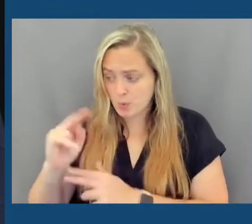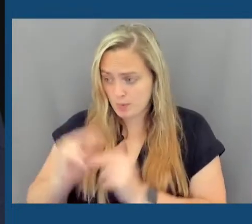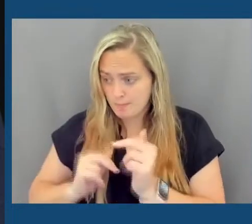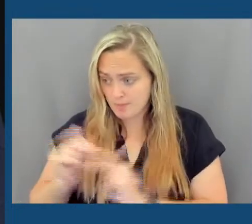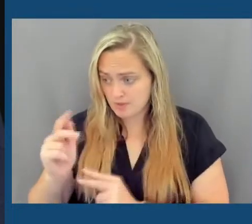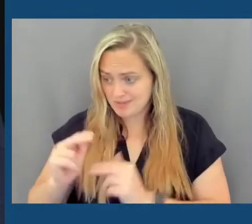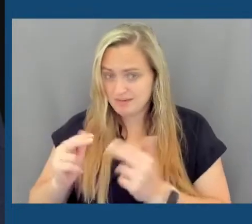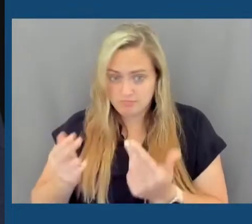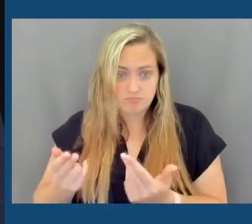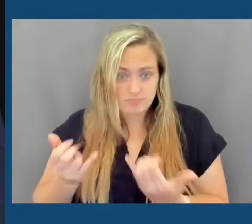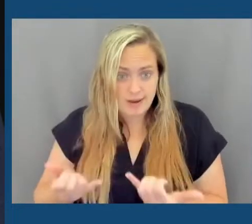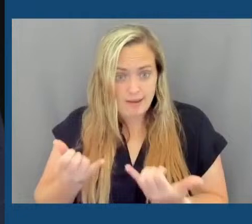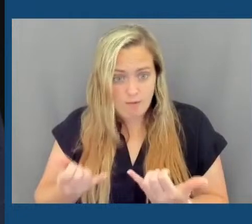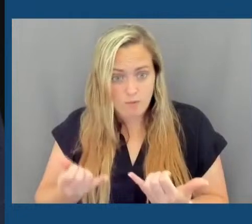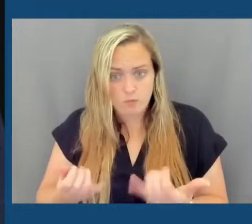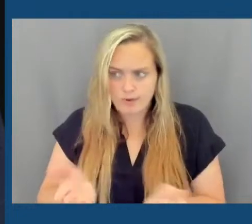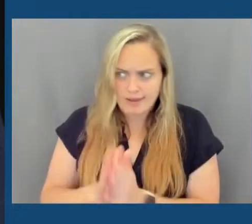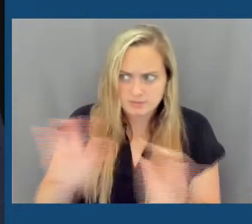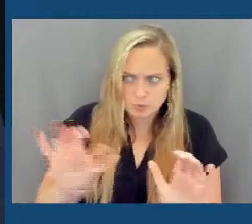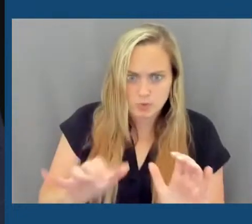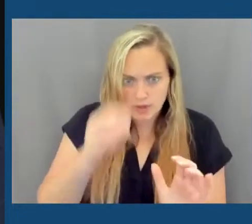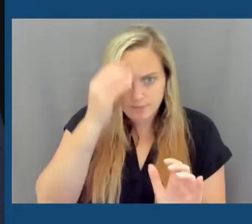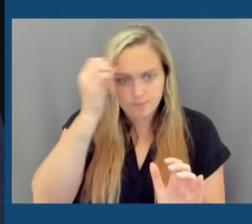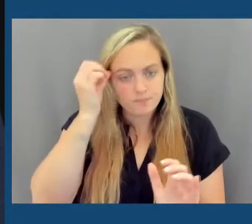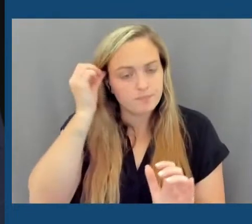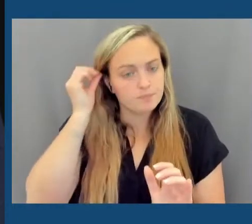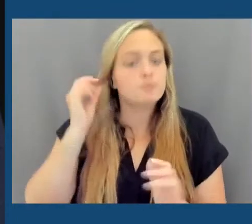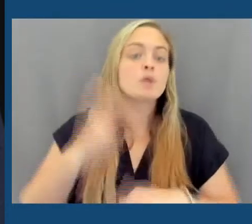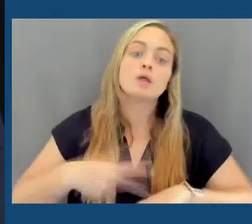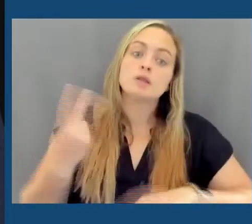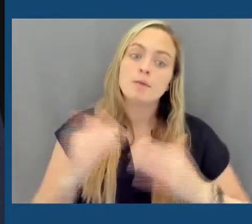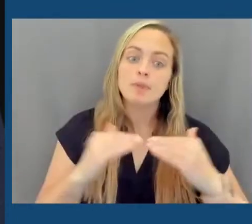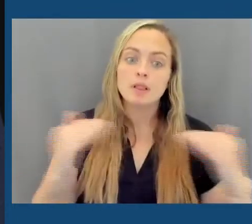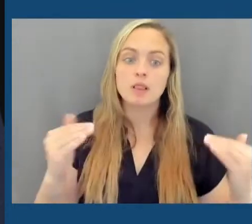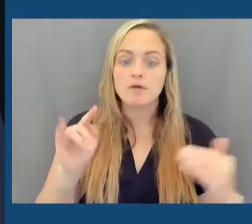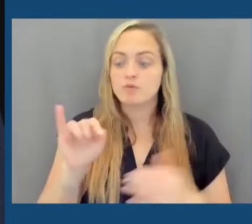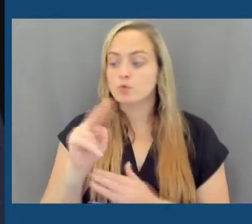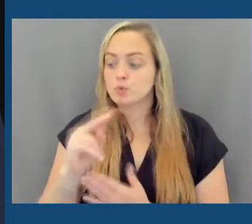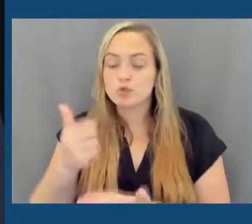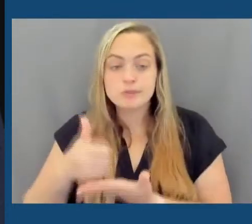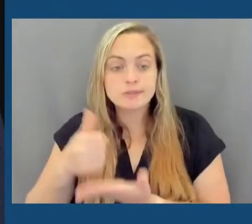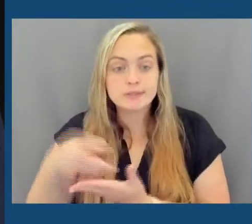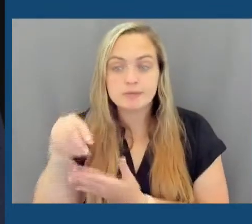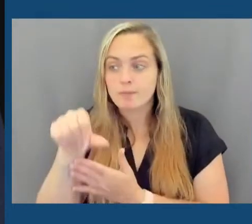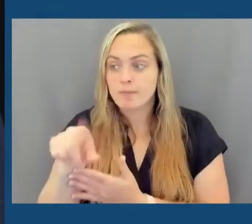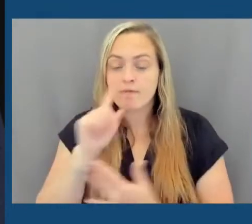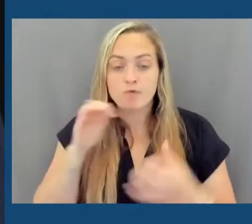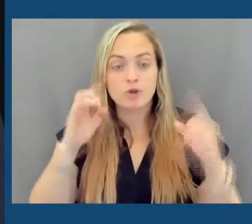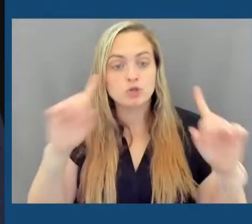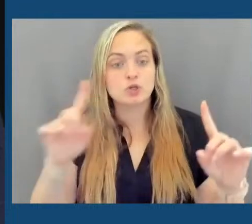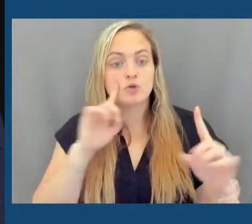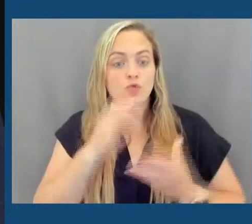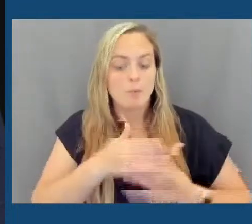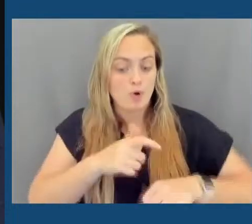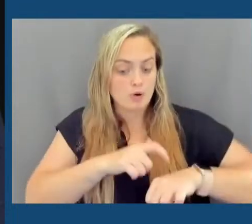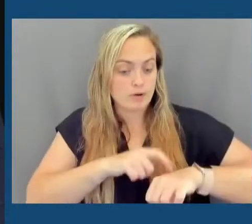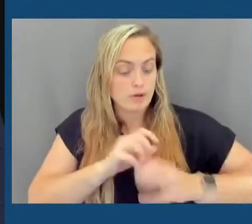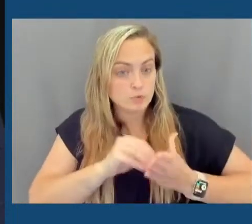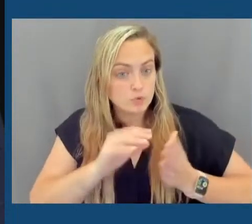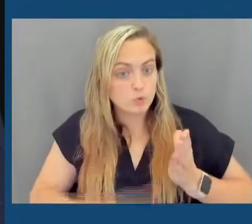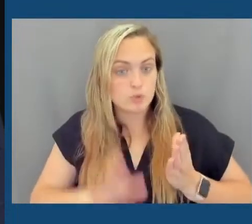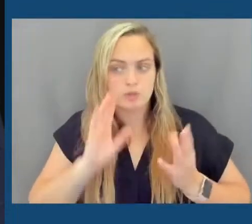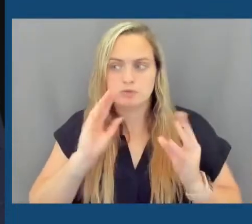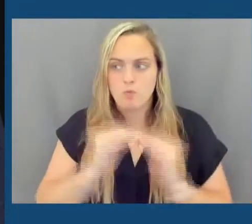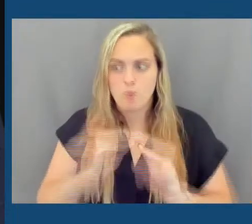we speak, as we asked them to do. We doubled the level of tuition assistance as well and make it available for part-time students so more